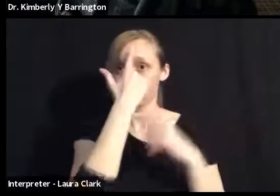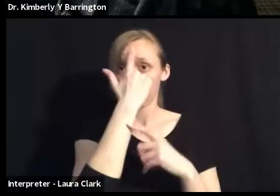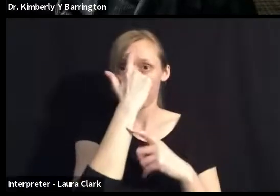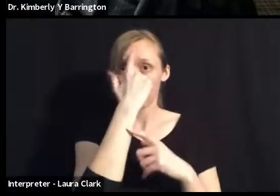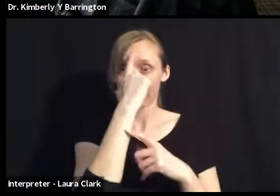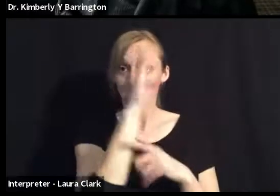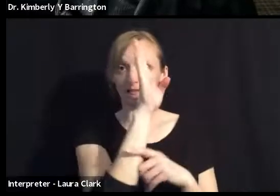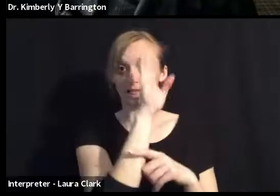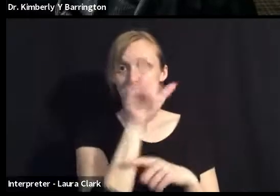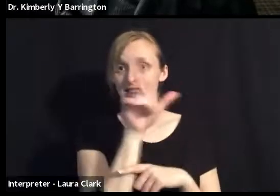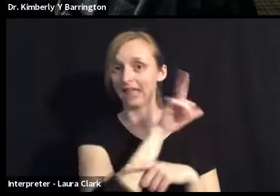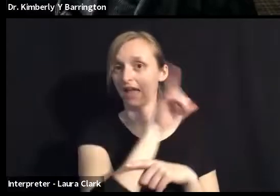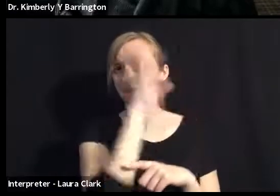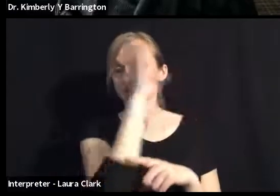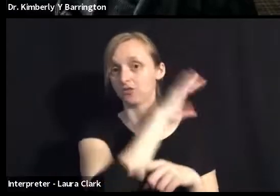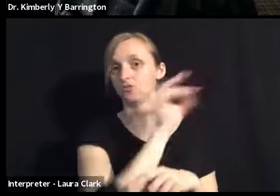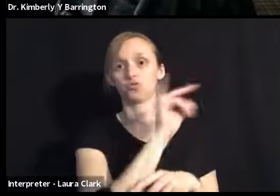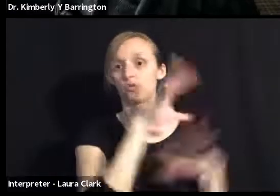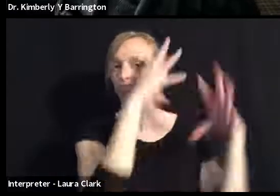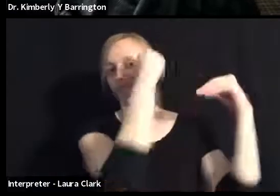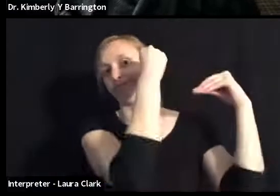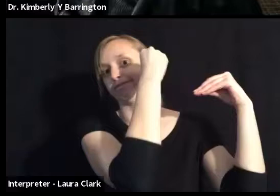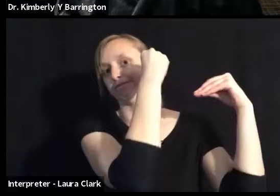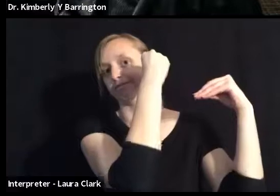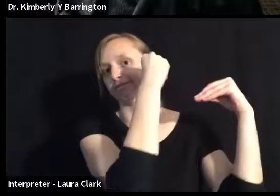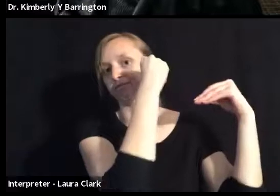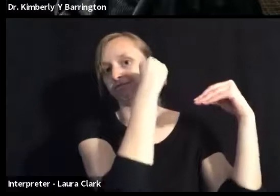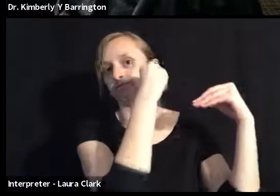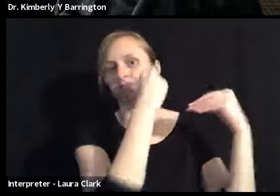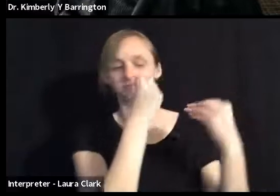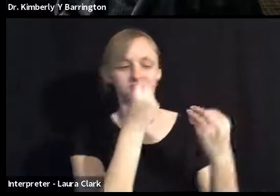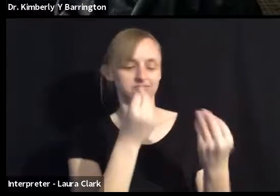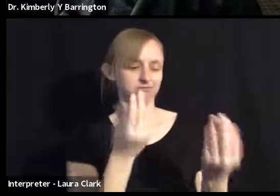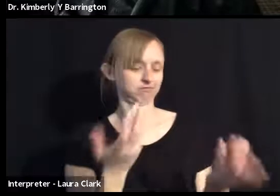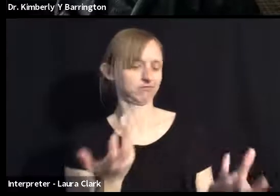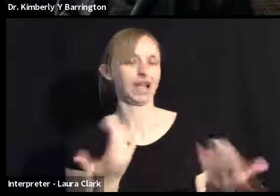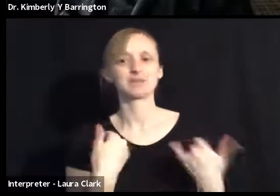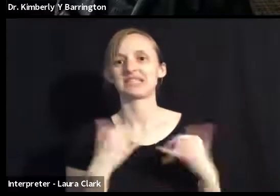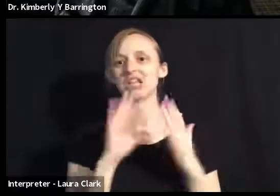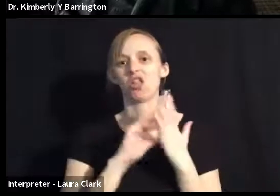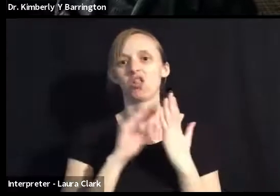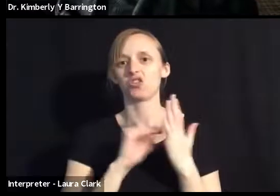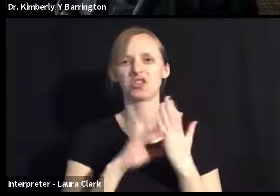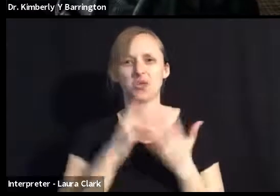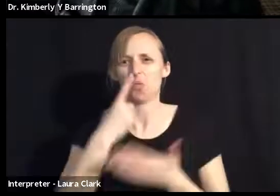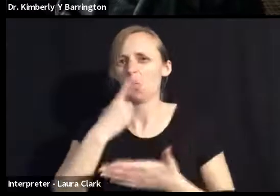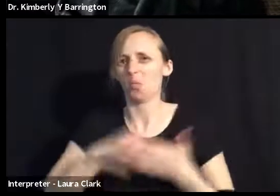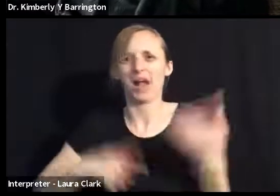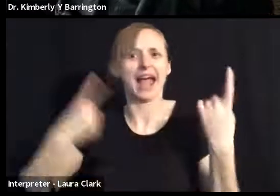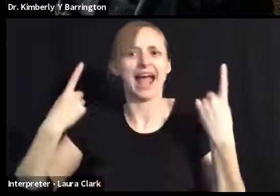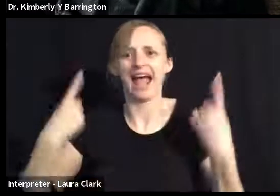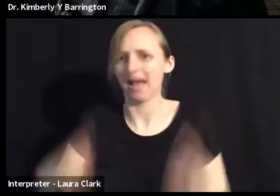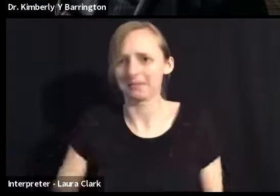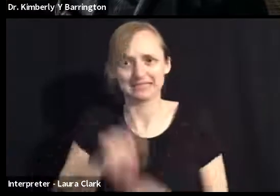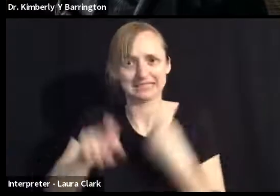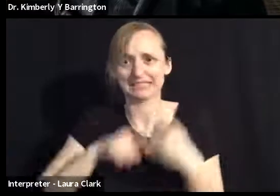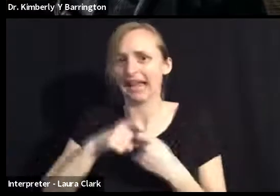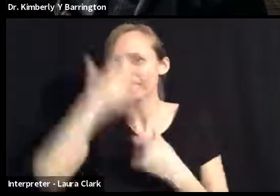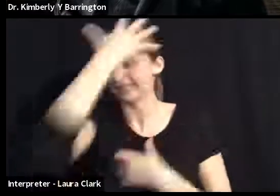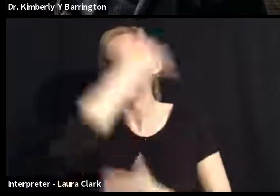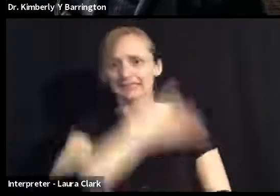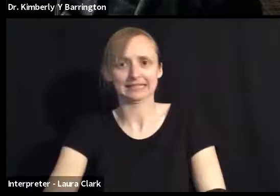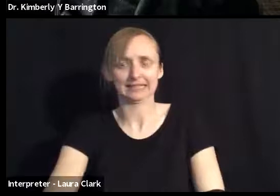still learning the ins and outs of explaining, you know, the actual sickness and what happened.